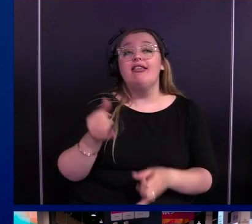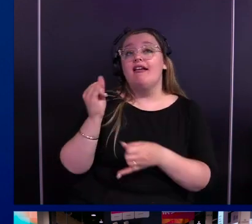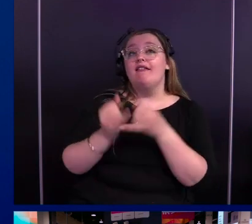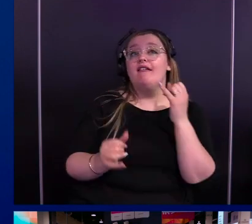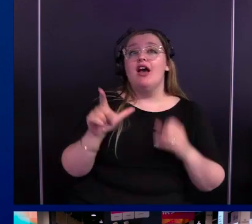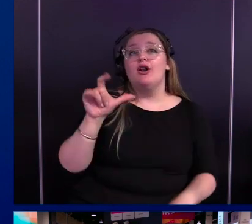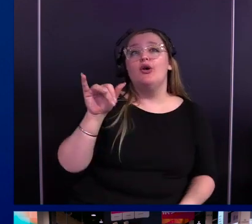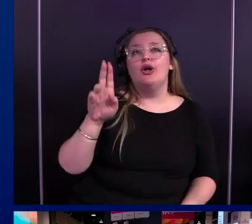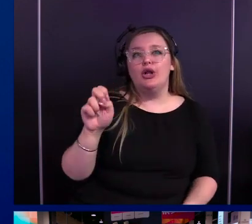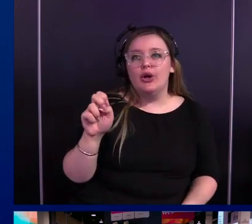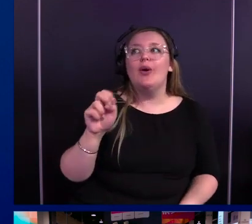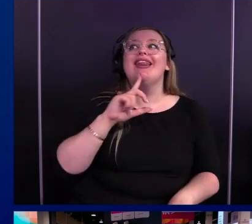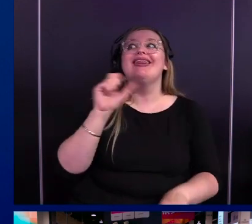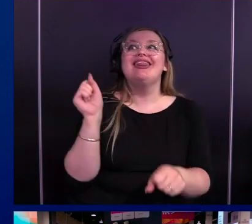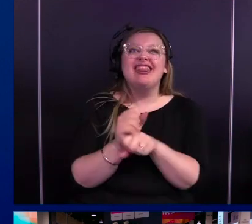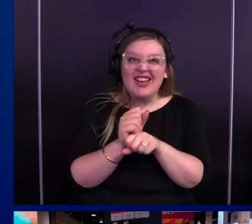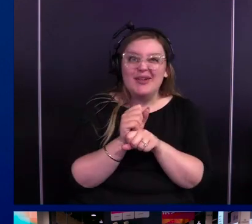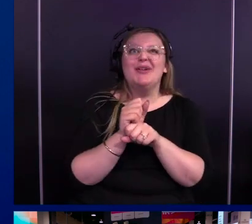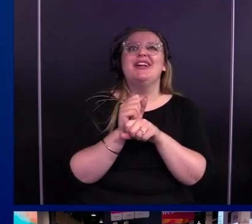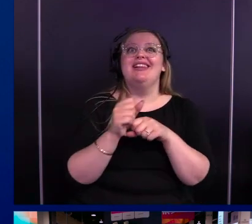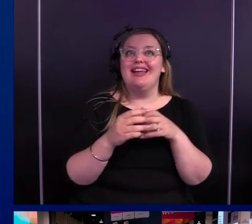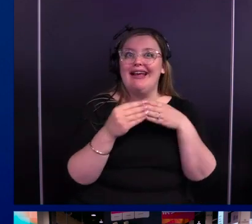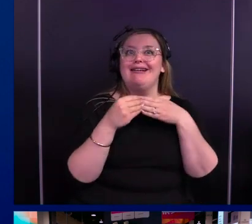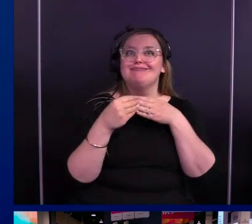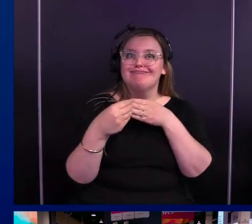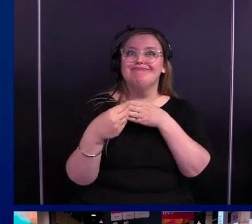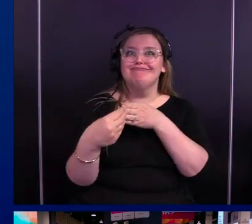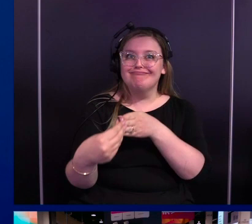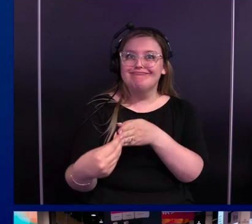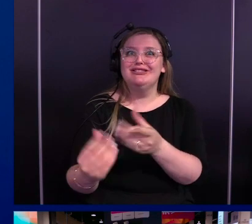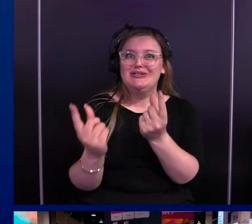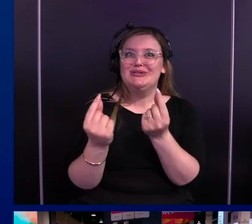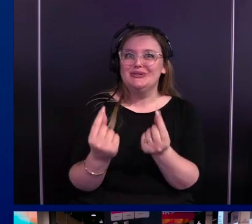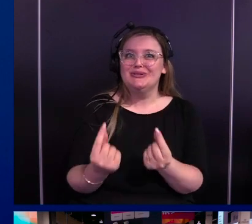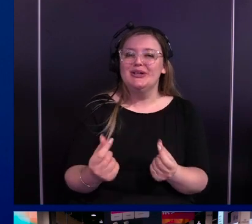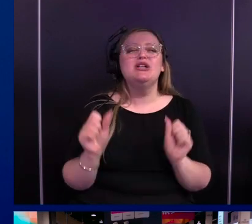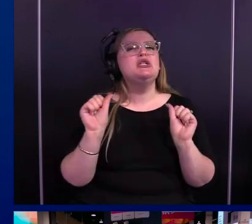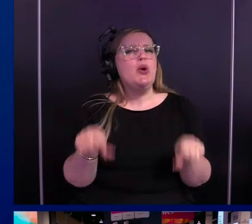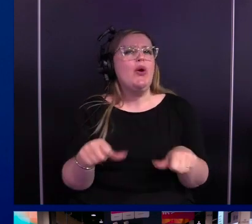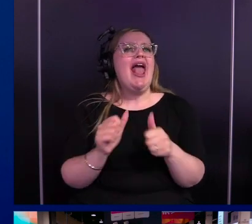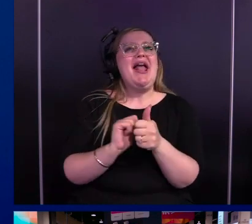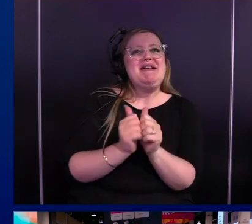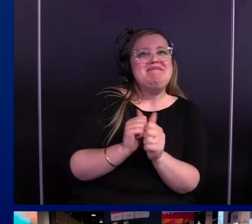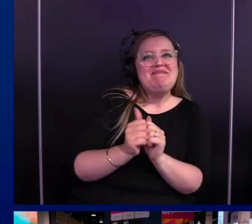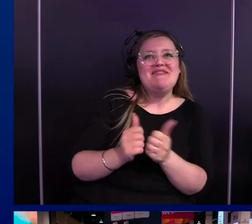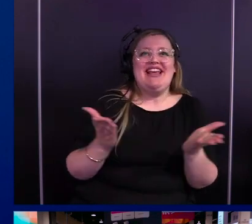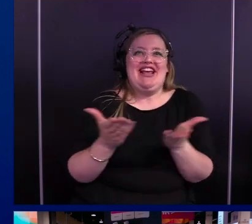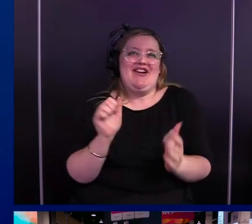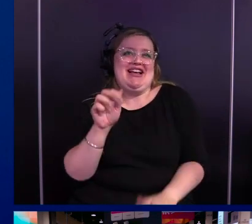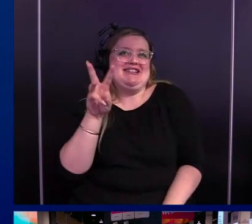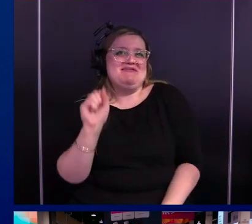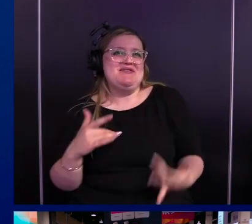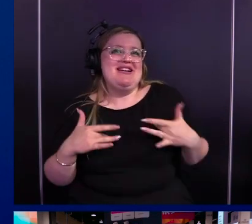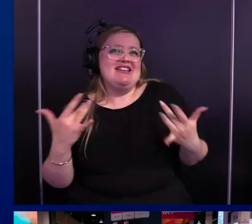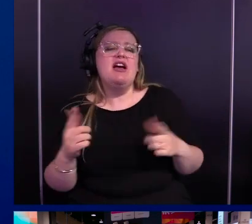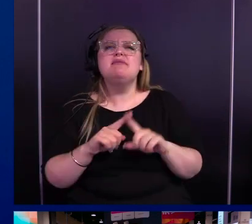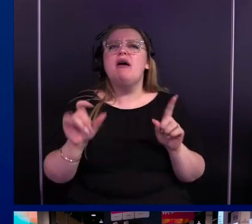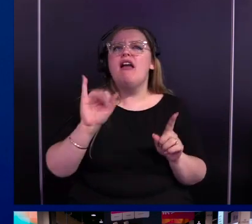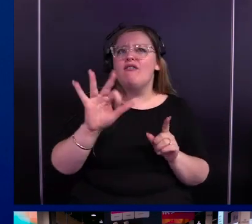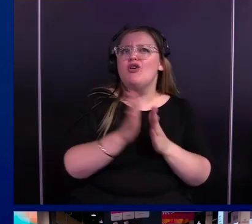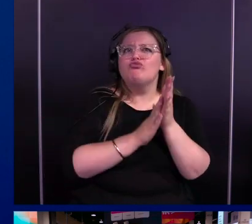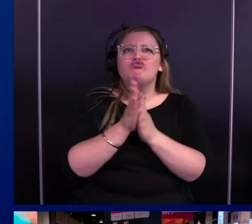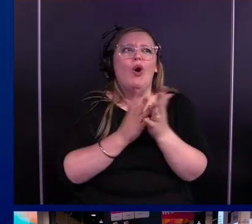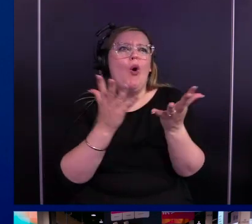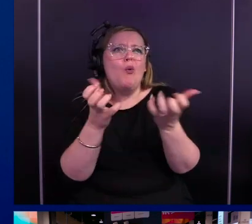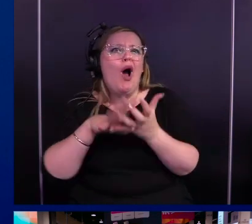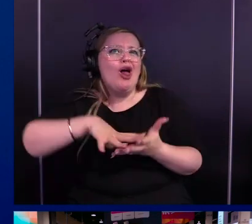total walkthrough. So you can do this in like a competitive nature at AWS events, but if you want to use it as a learning experience, you